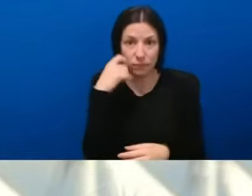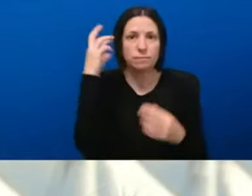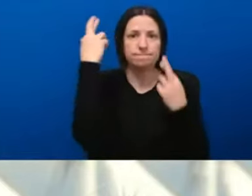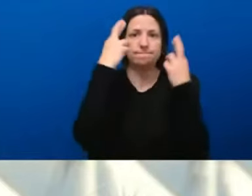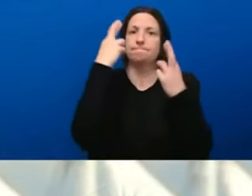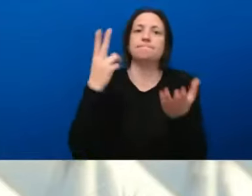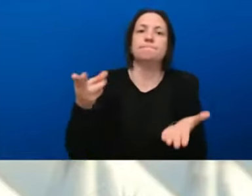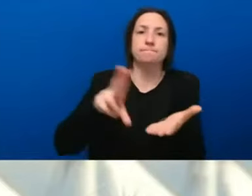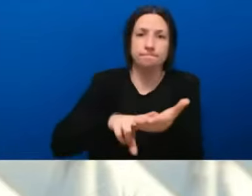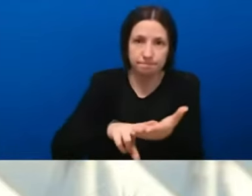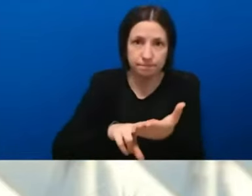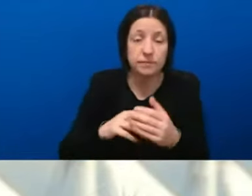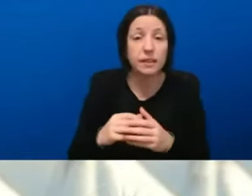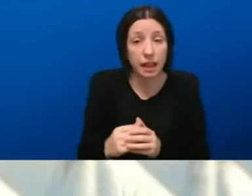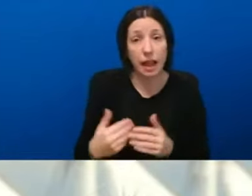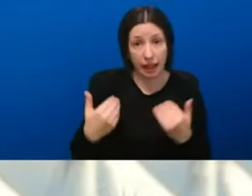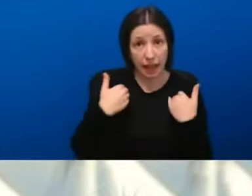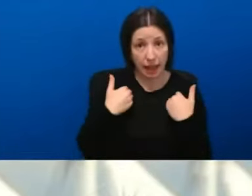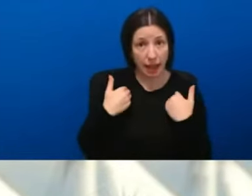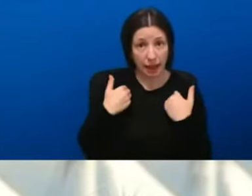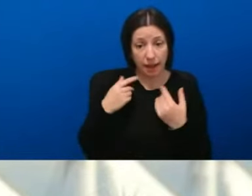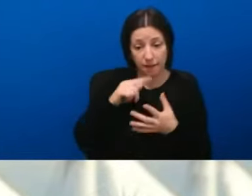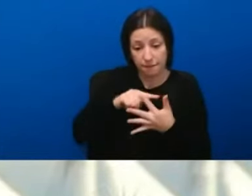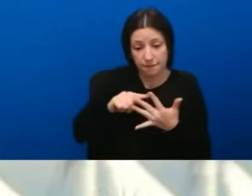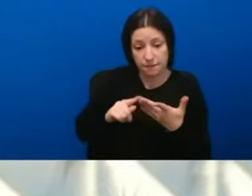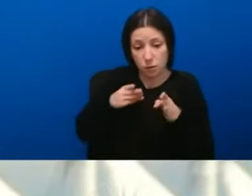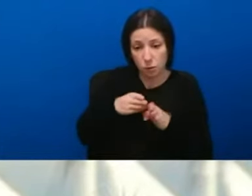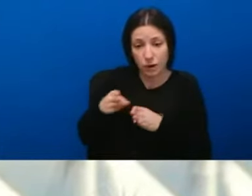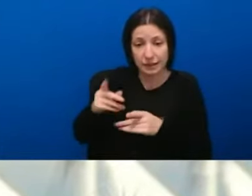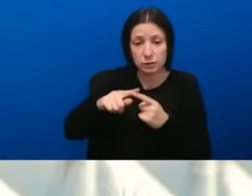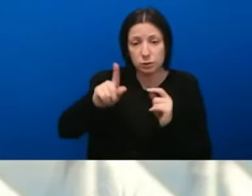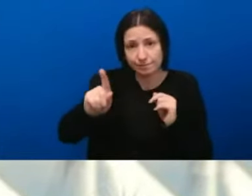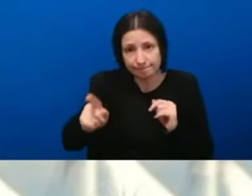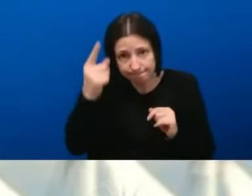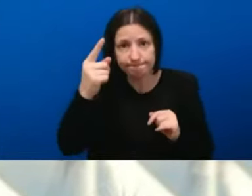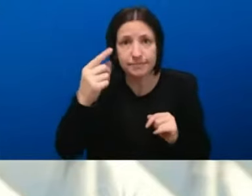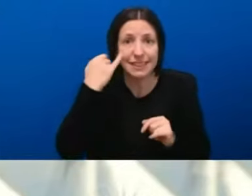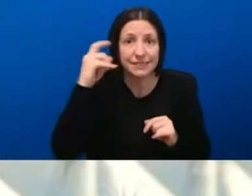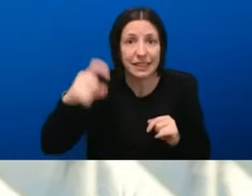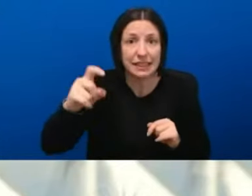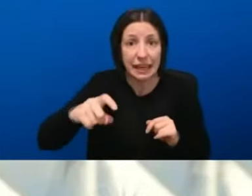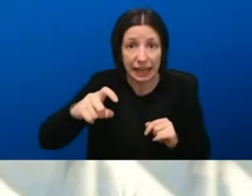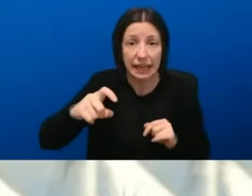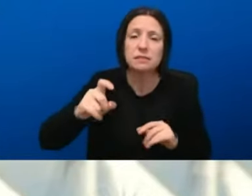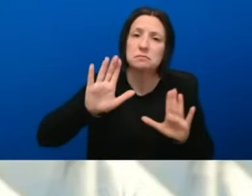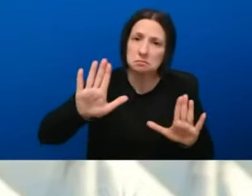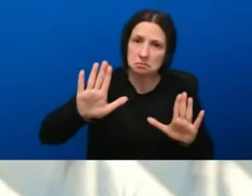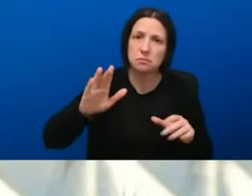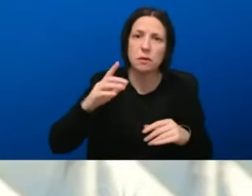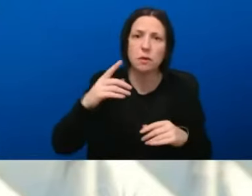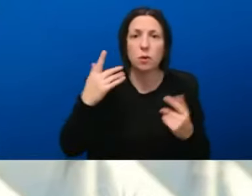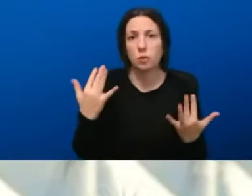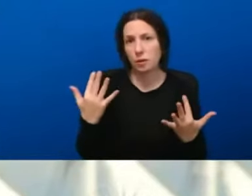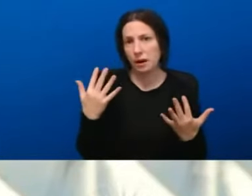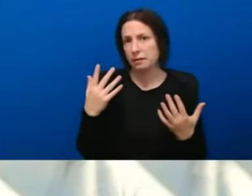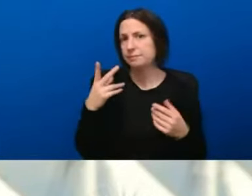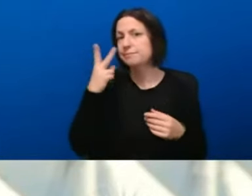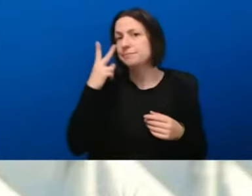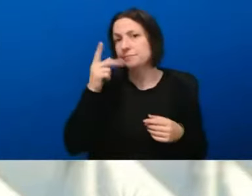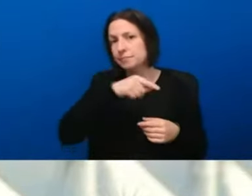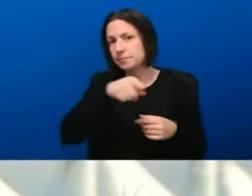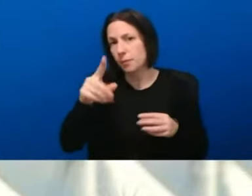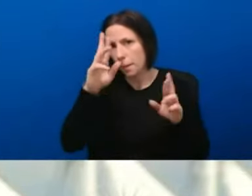register. There are mechanisms for enforcement. That is an absolute last resort. But there